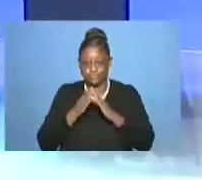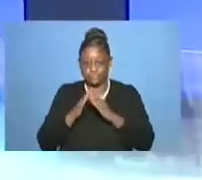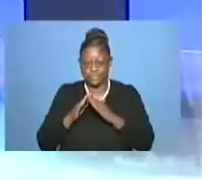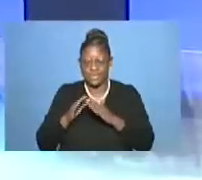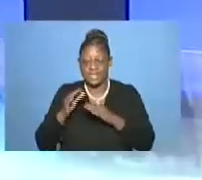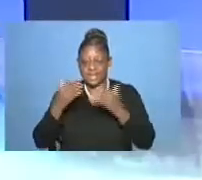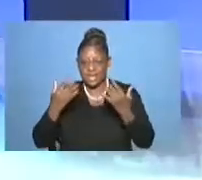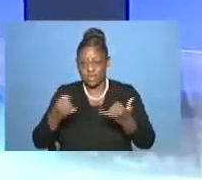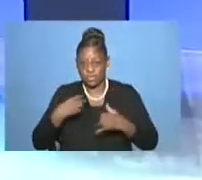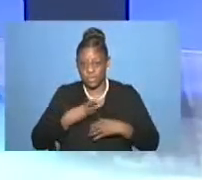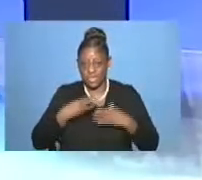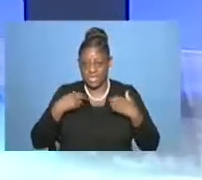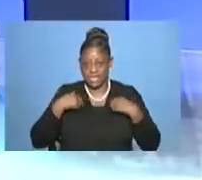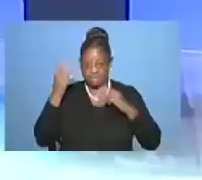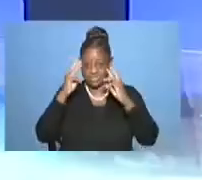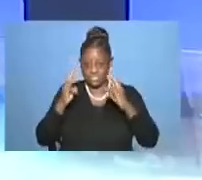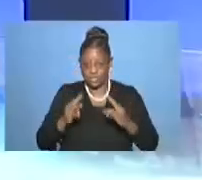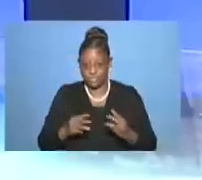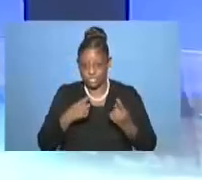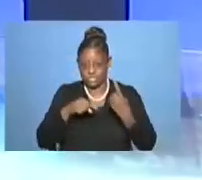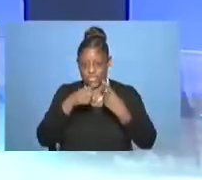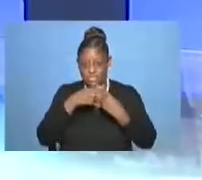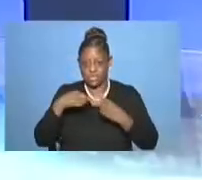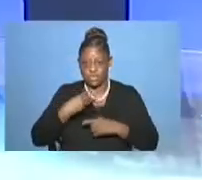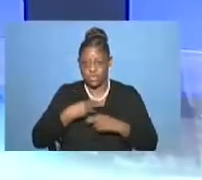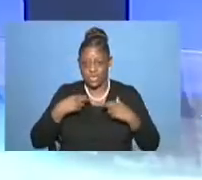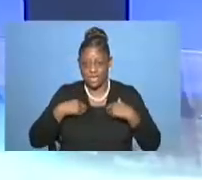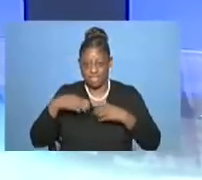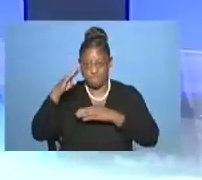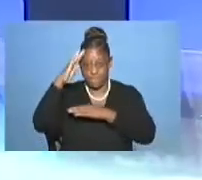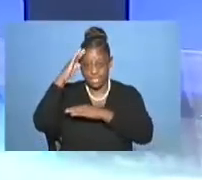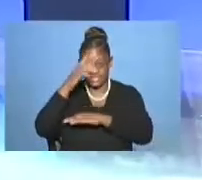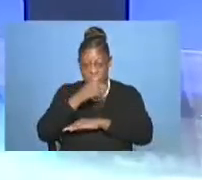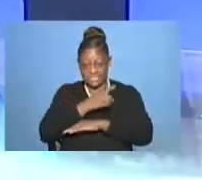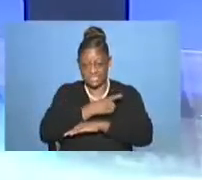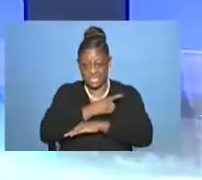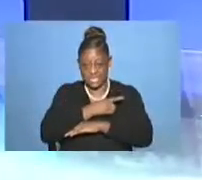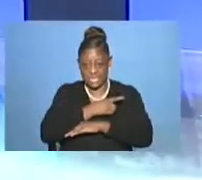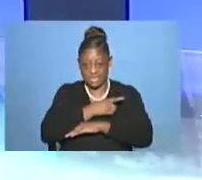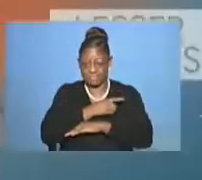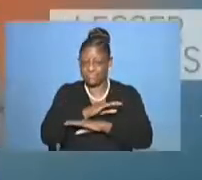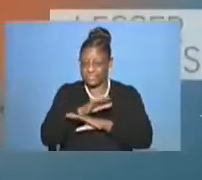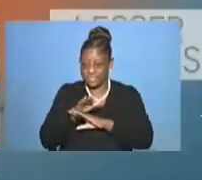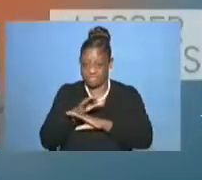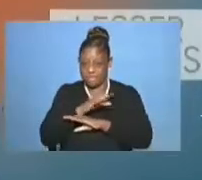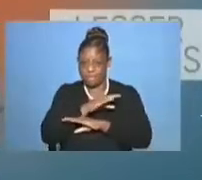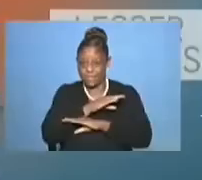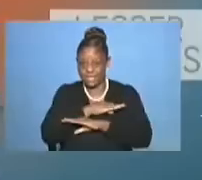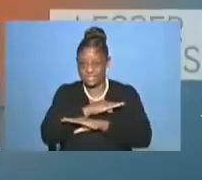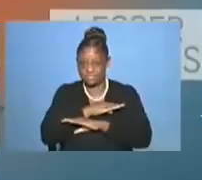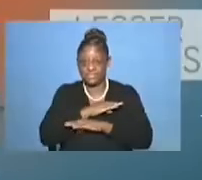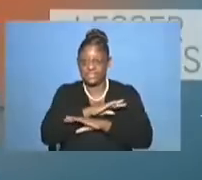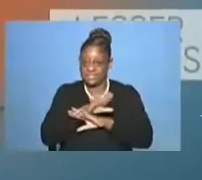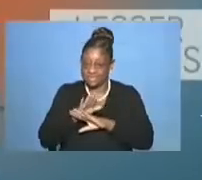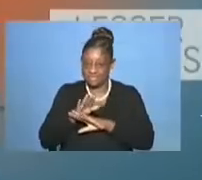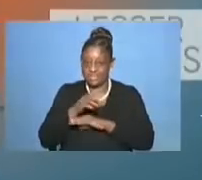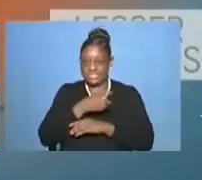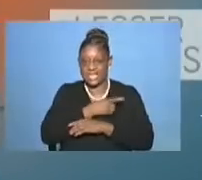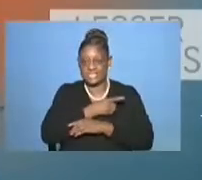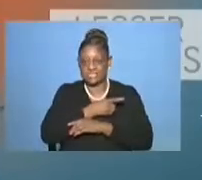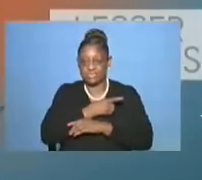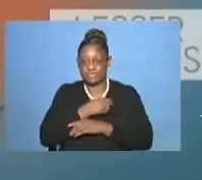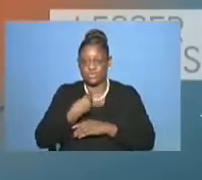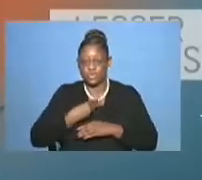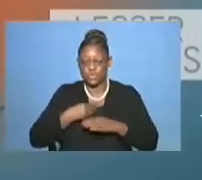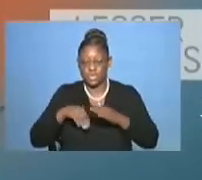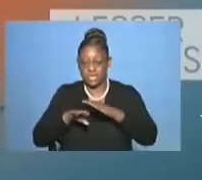on Family Island weather temperatures. Chief Meteorologist Basil Dean standing by. Good evening, Basil. Good evening, Desmond. We are